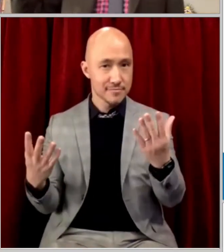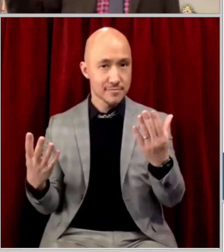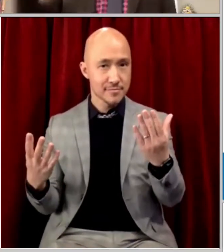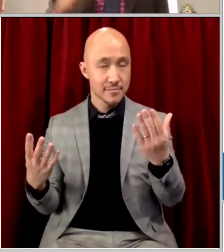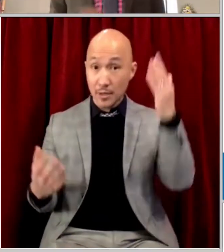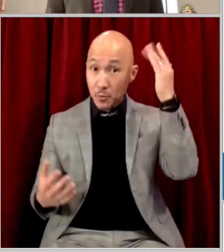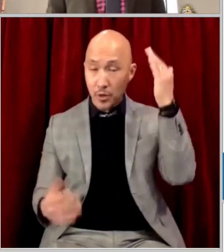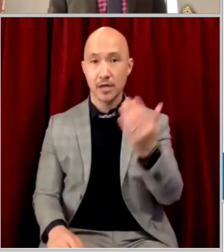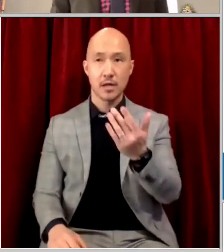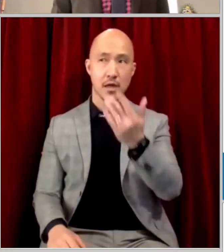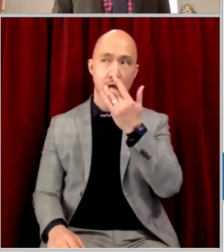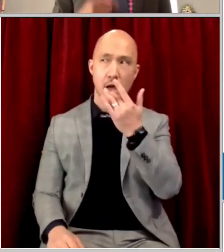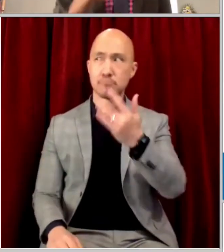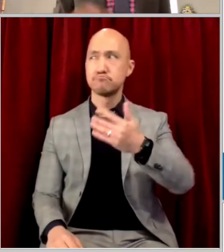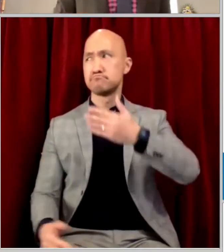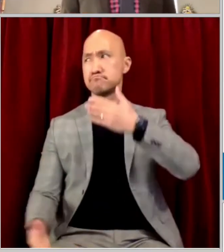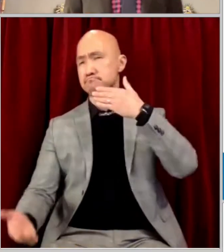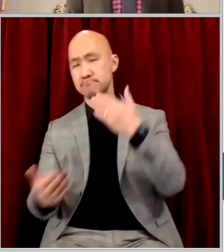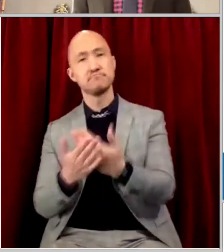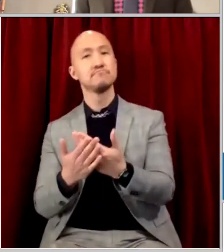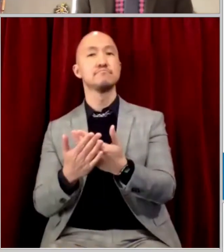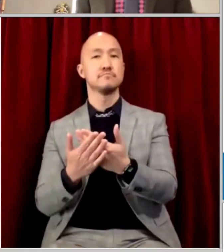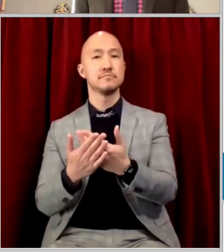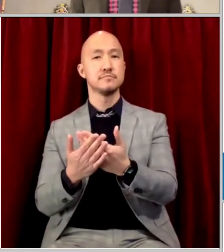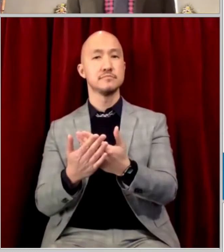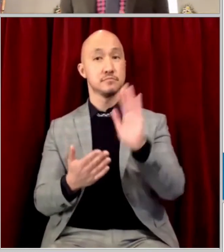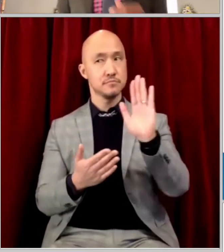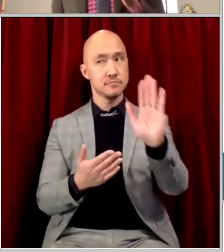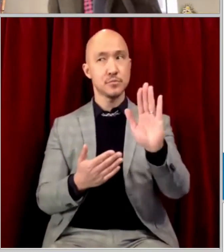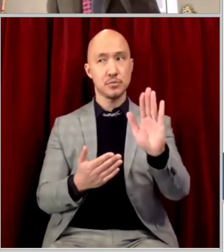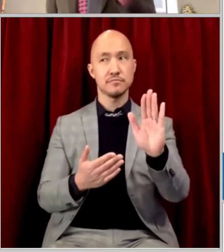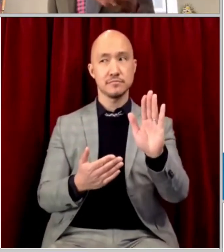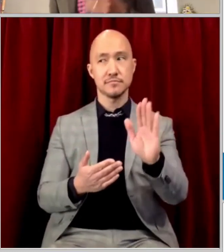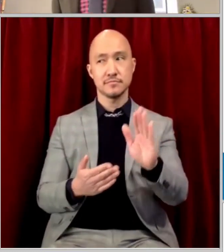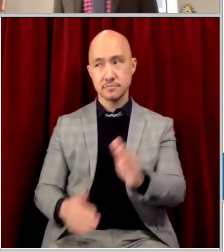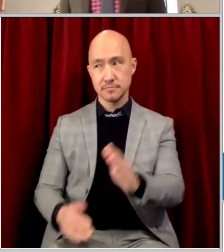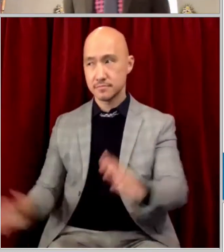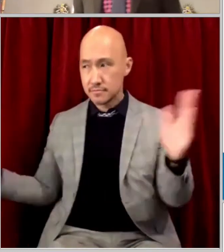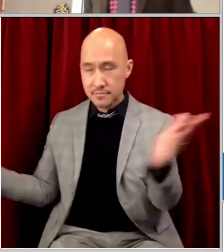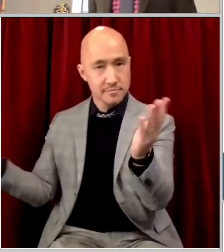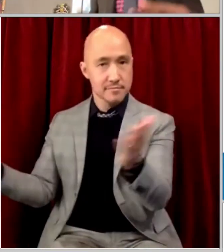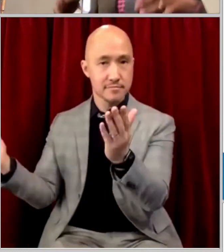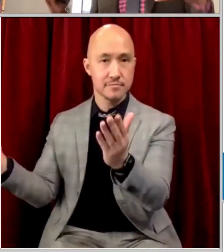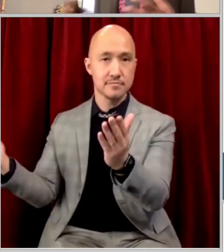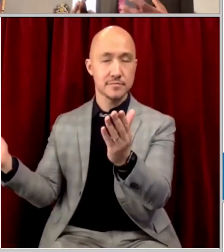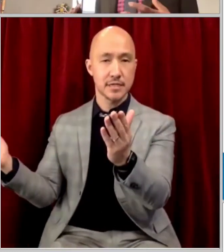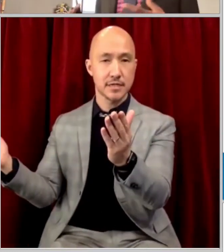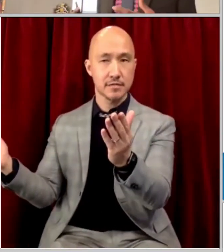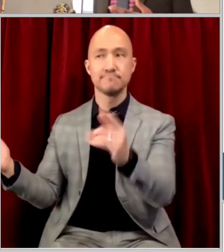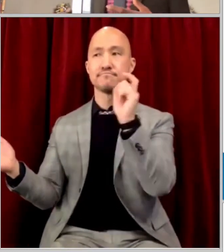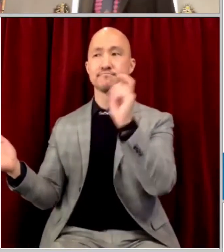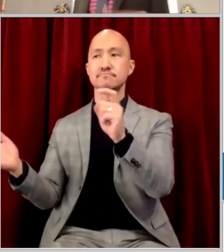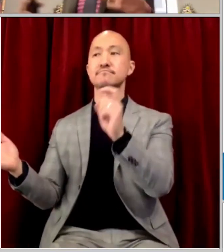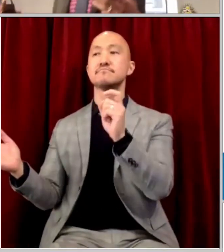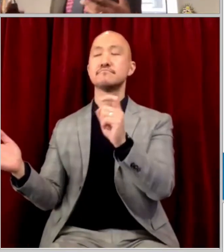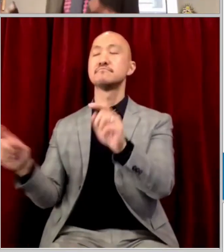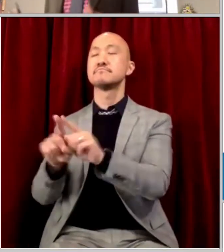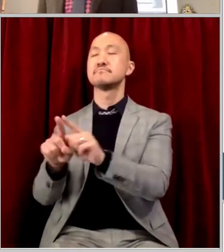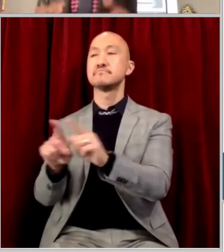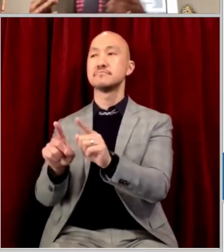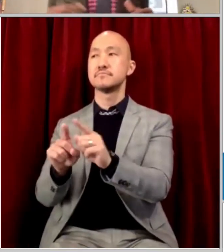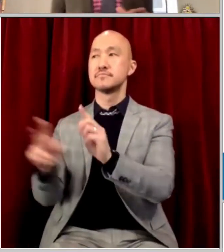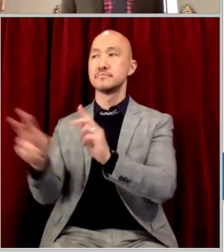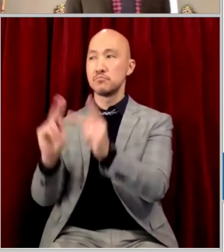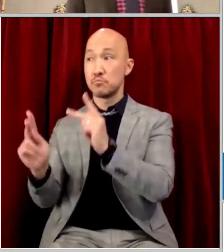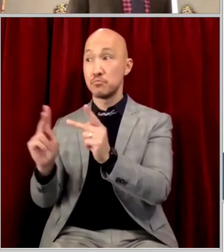more and they want to hear more. That's what should be happening. Let's talk about salt as a preservative. Now, this is something